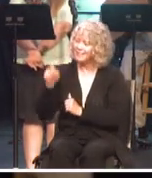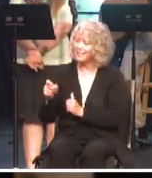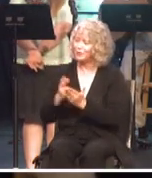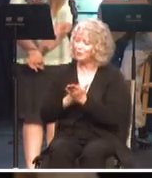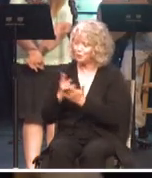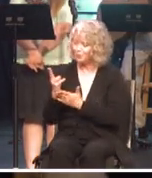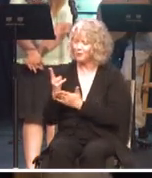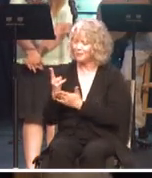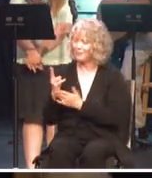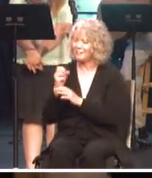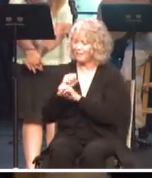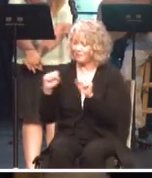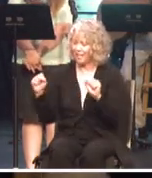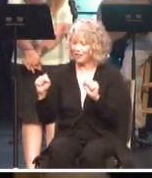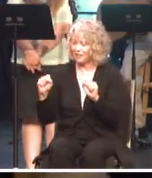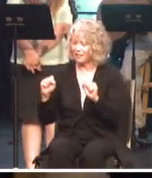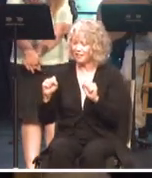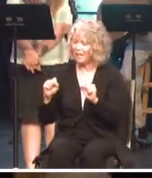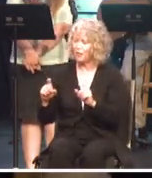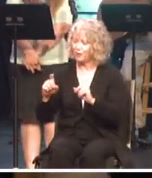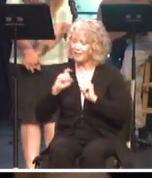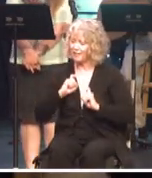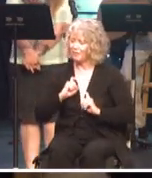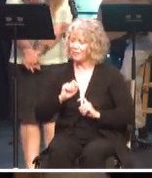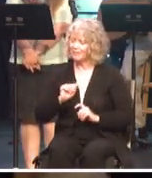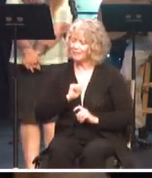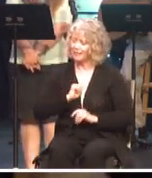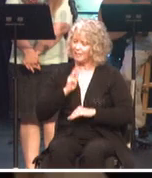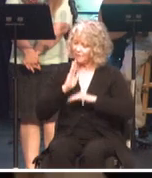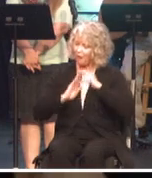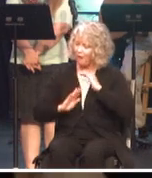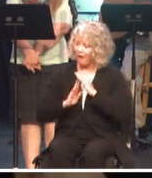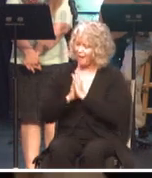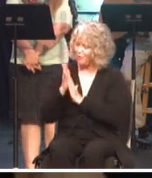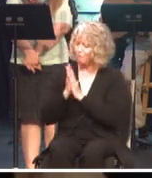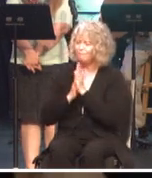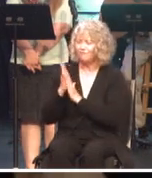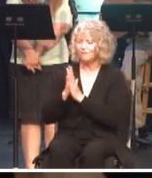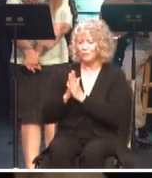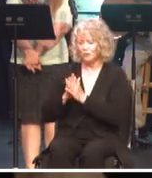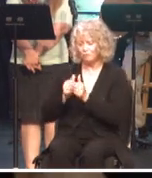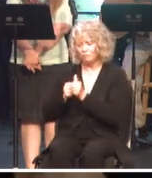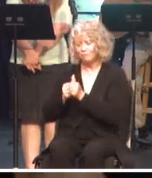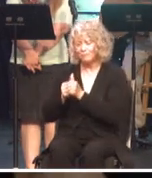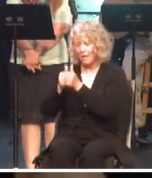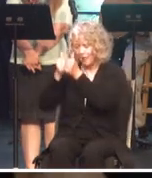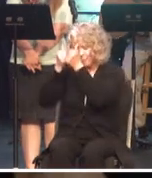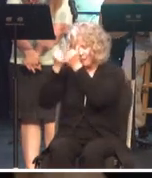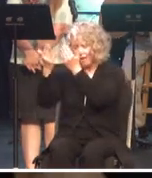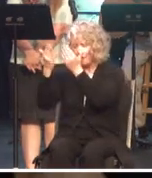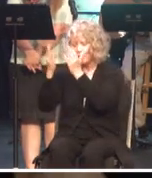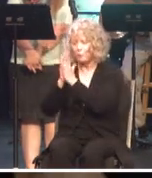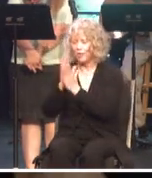we'd be humbled by it and energized unto obedience. Pray this in Christ's name. Amen.